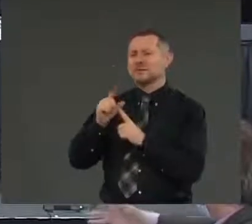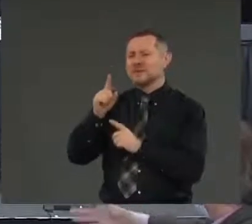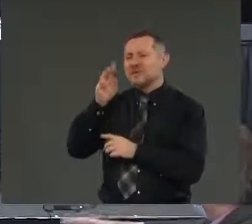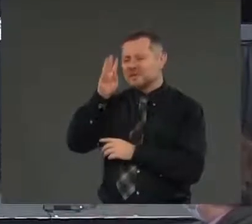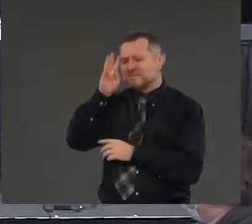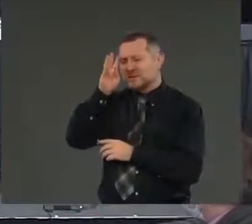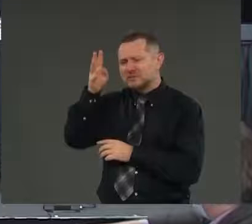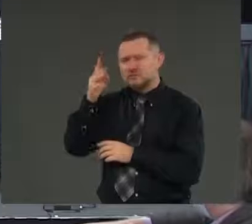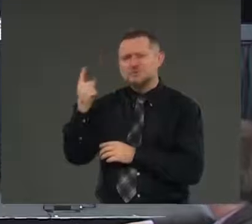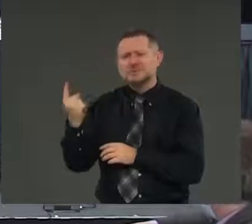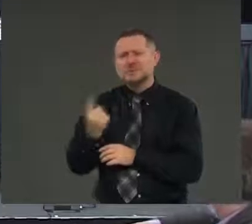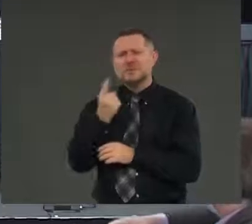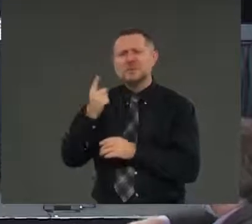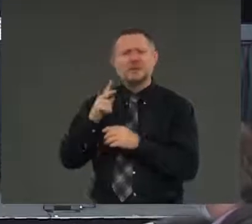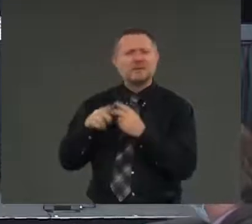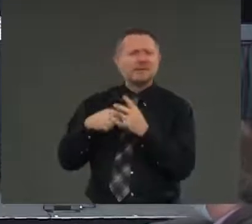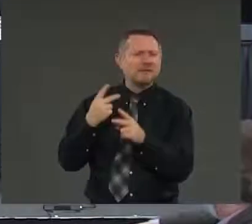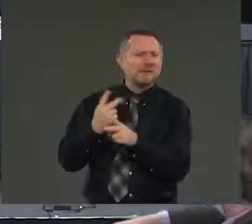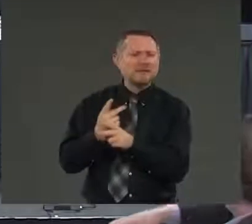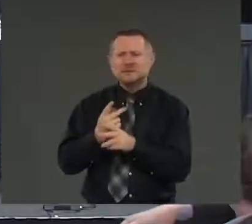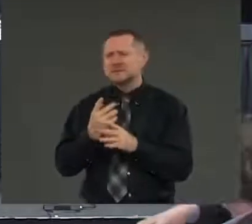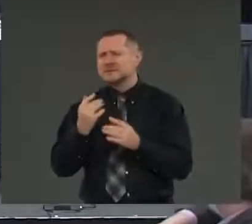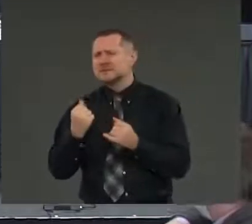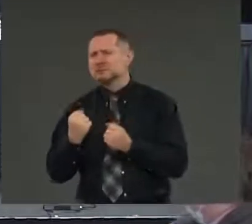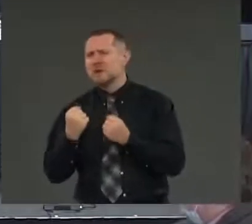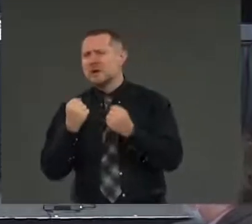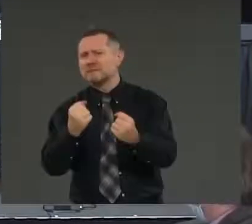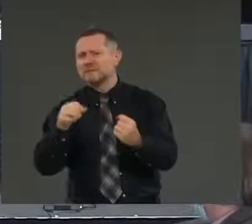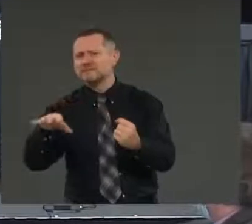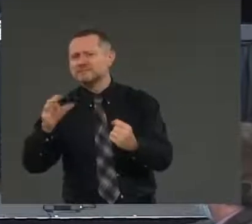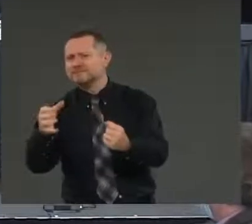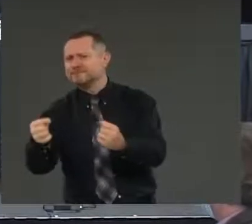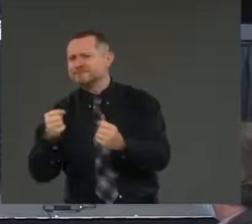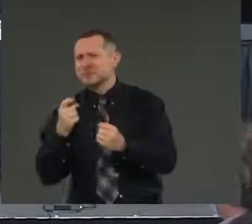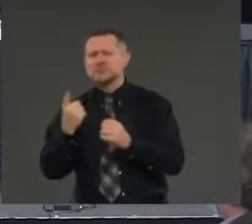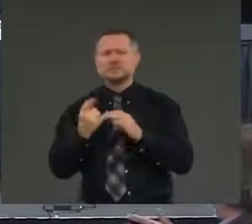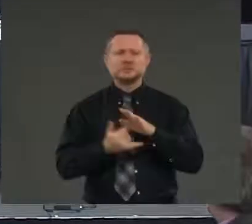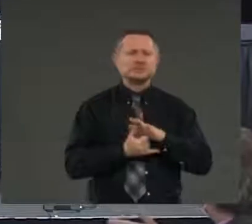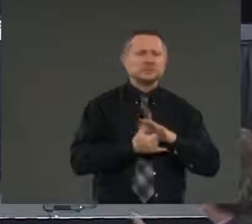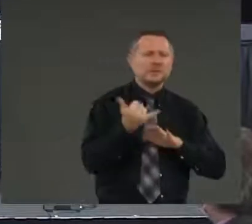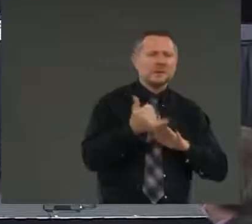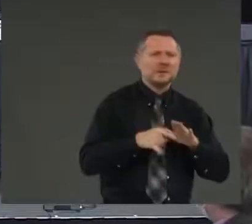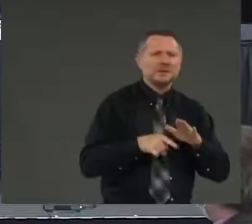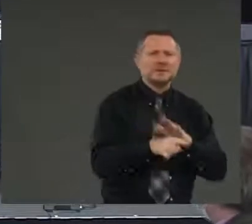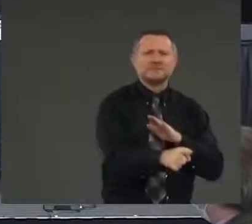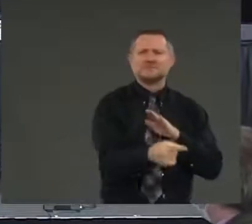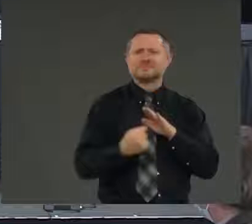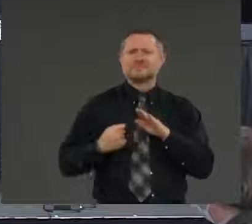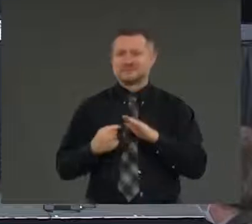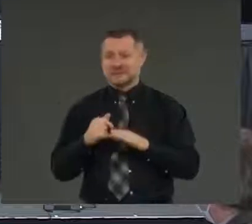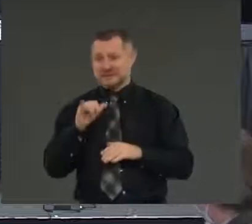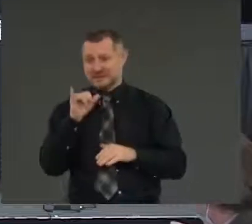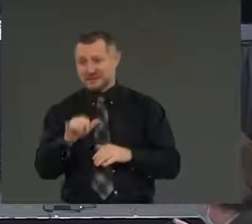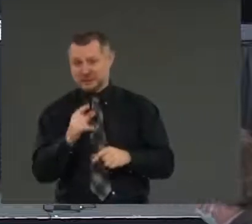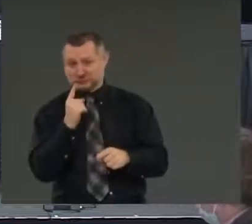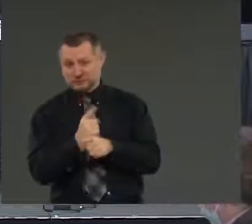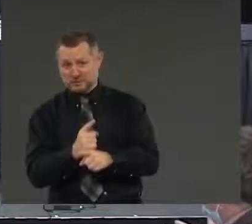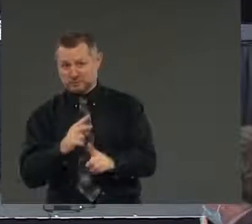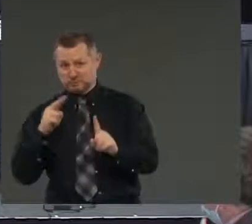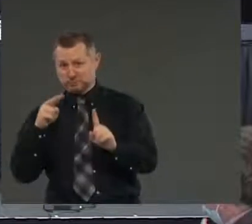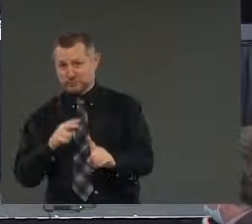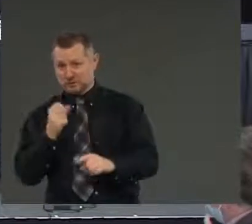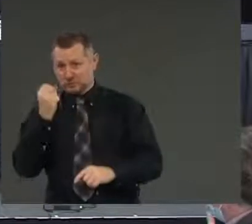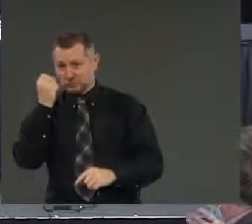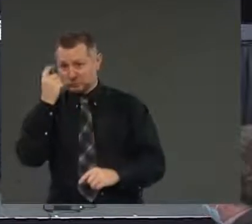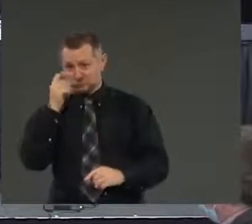whether some New Yorker would decide whether to drive in or to take the subway. Is that the right way to look at it? You have to sort of improvise